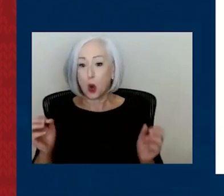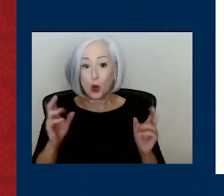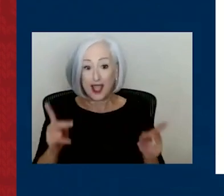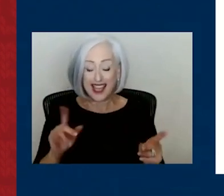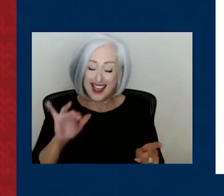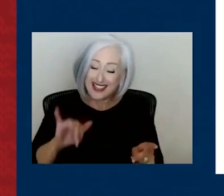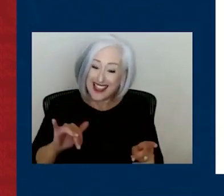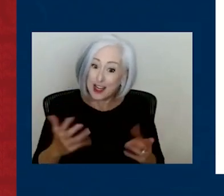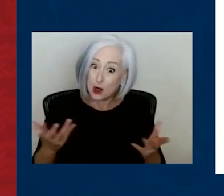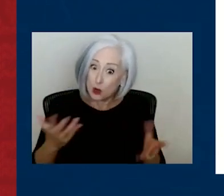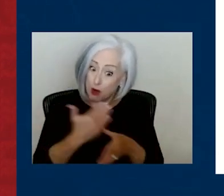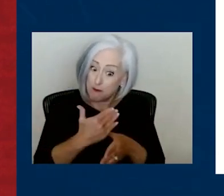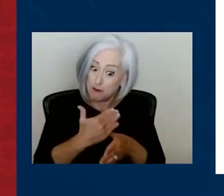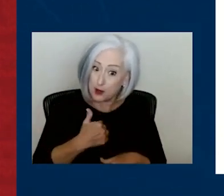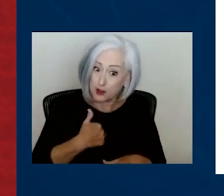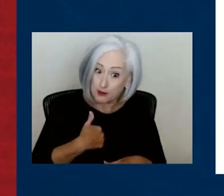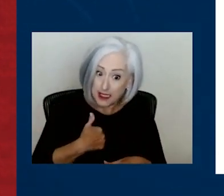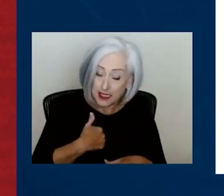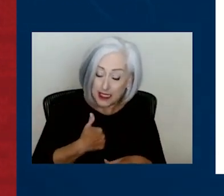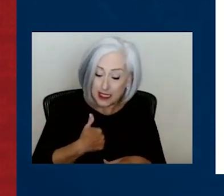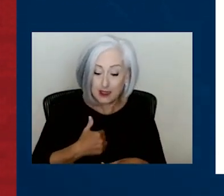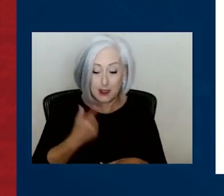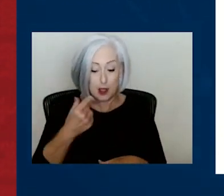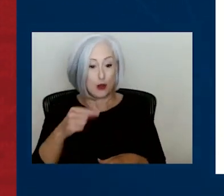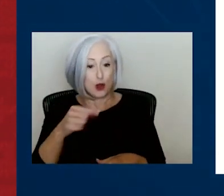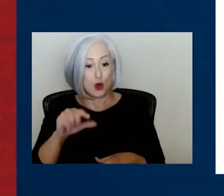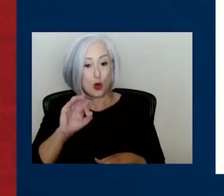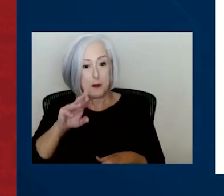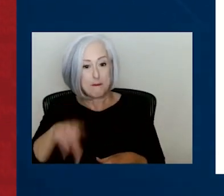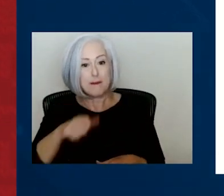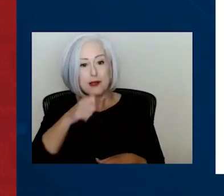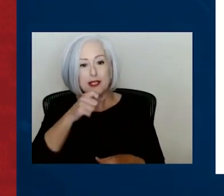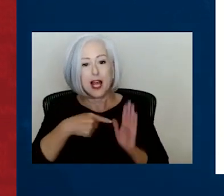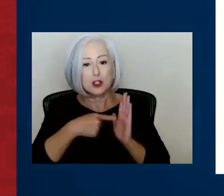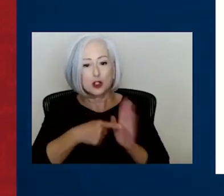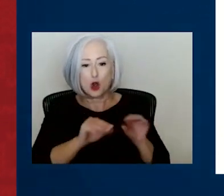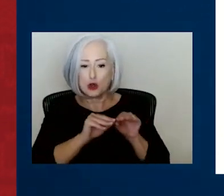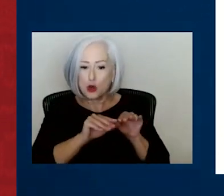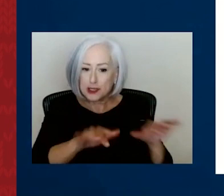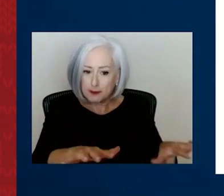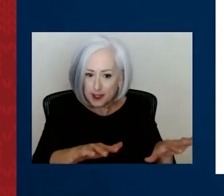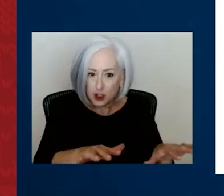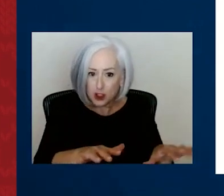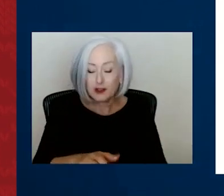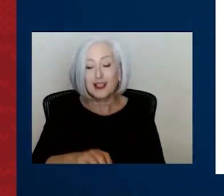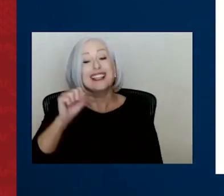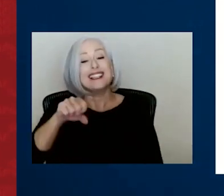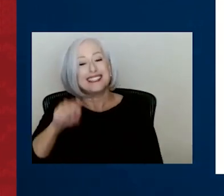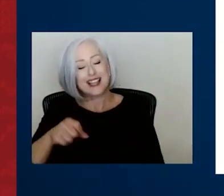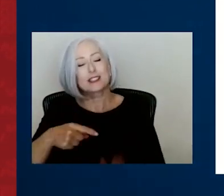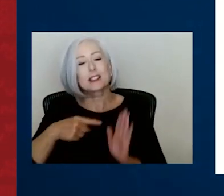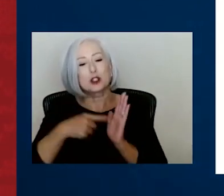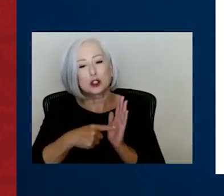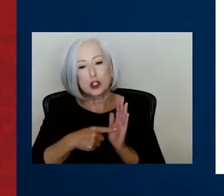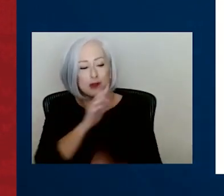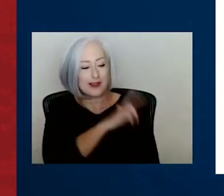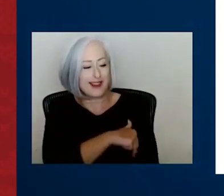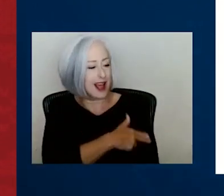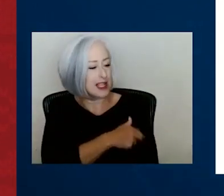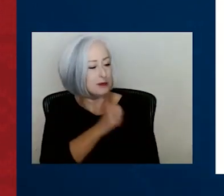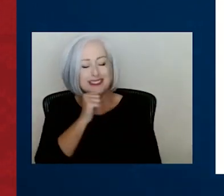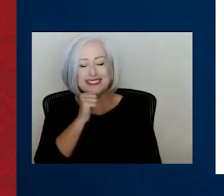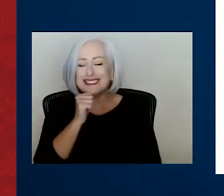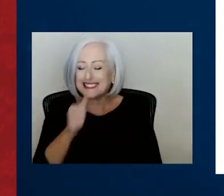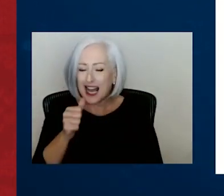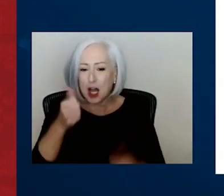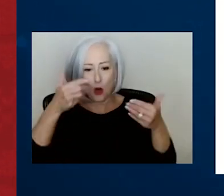that it doesn't reflect what's going on with the transmission. Yes, currently the hospitals are not overwhelmed, but potential